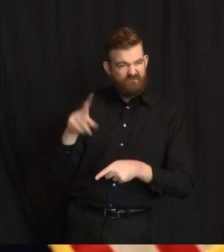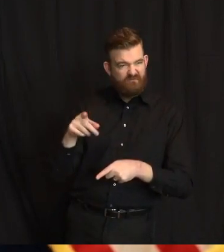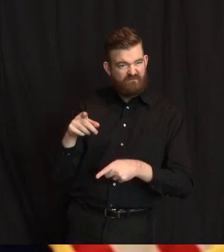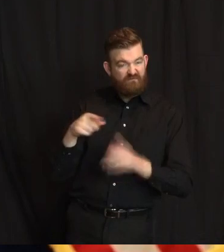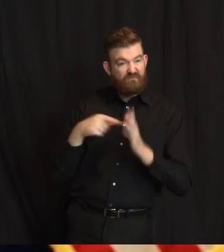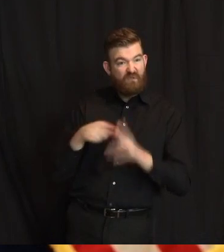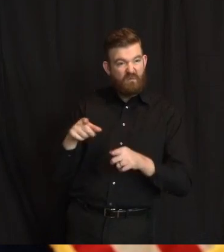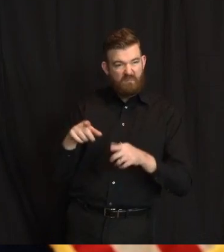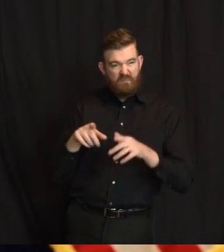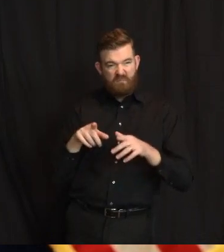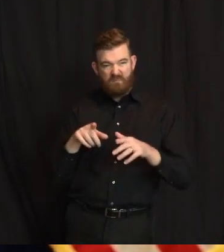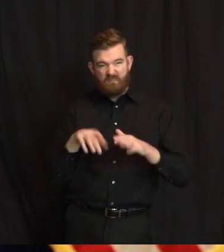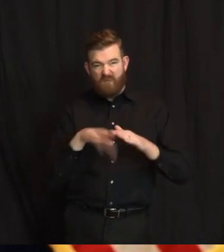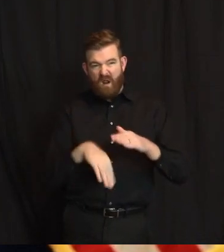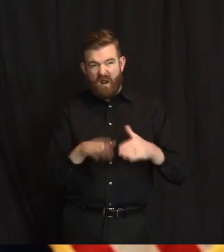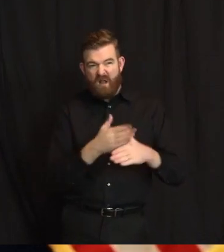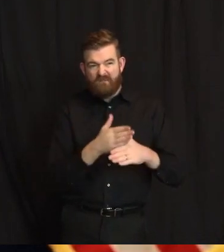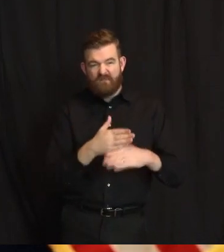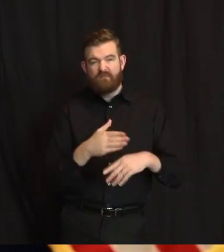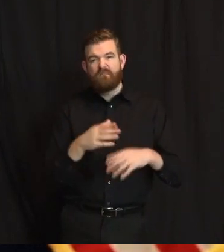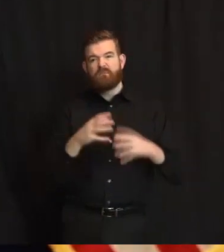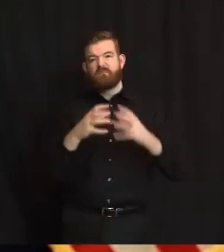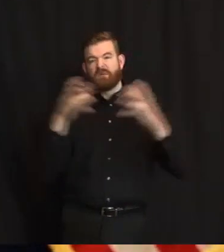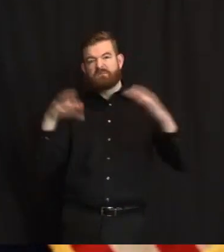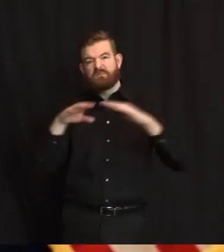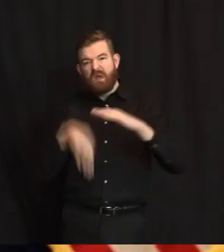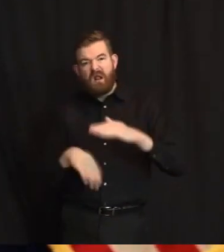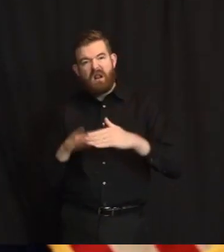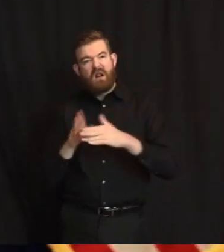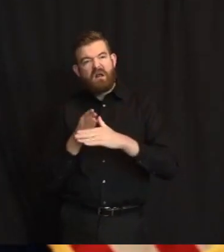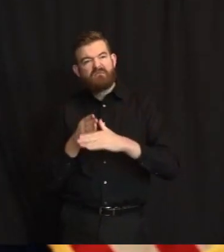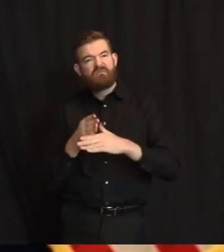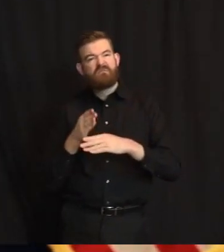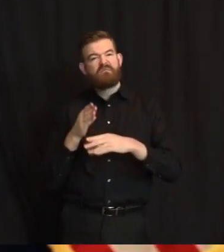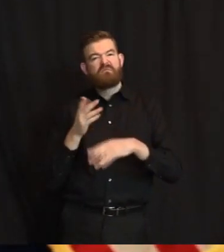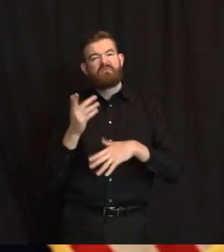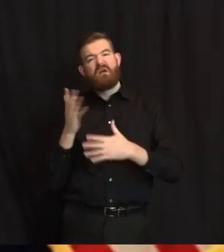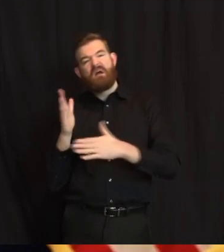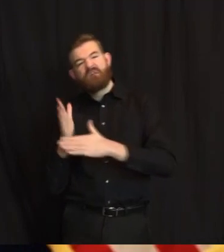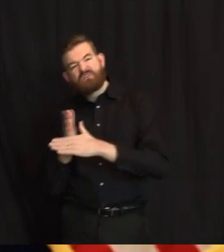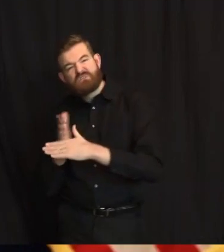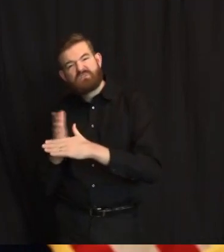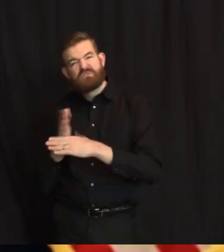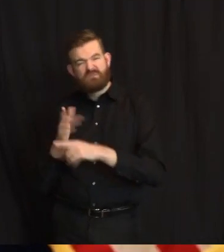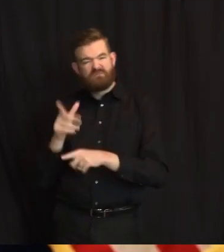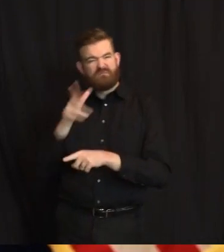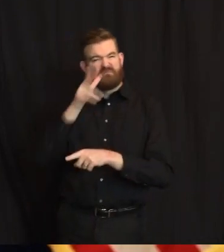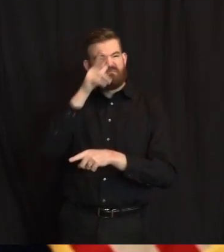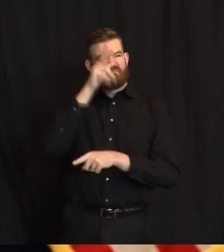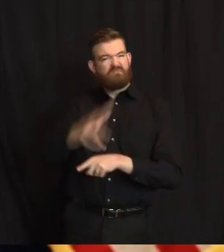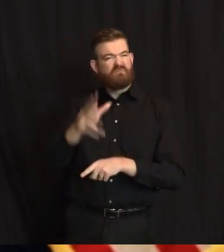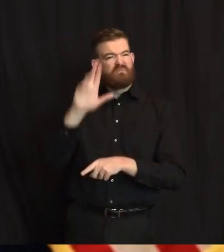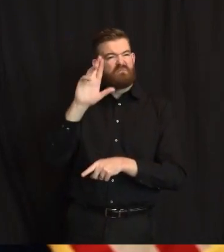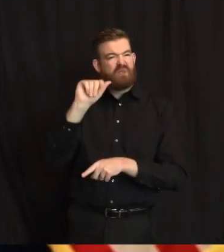as average in some ratings. Basically, why are they allowed to